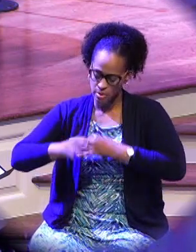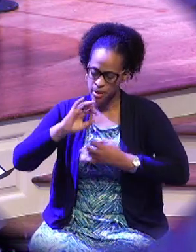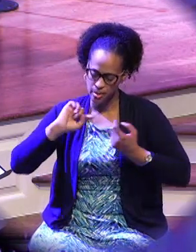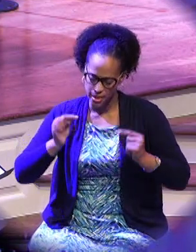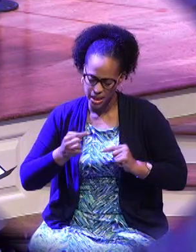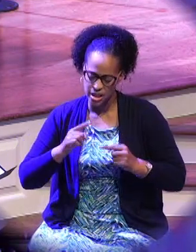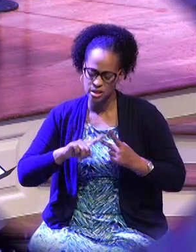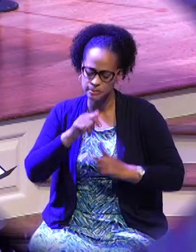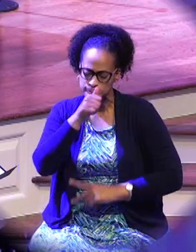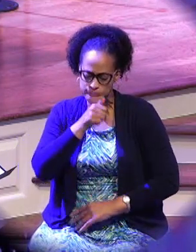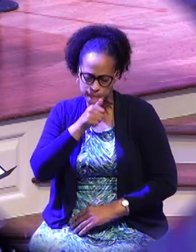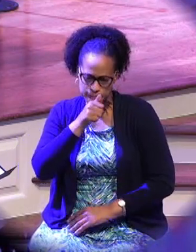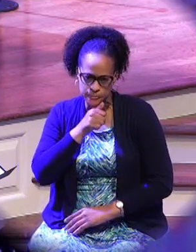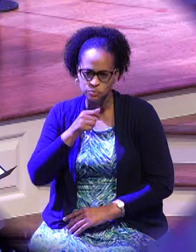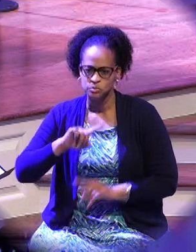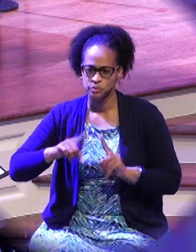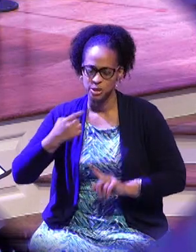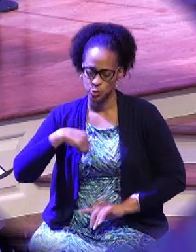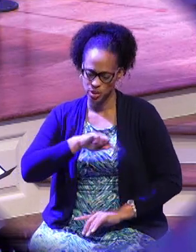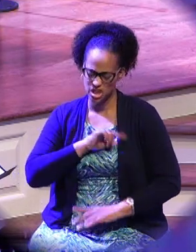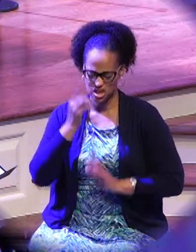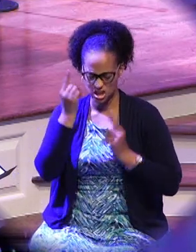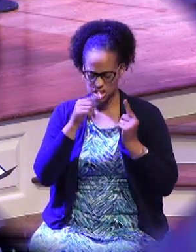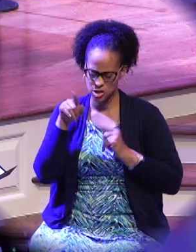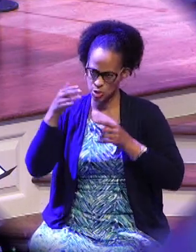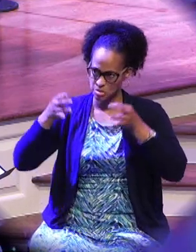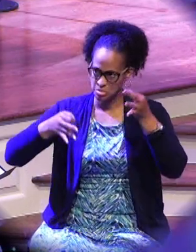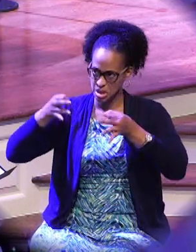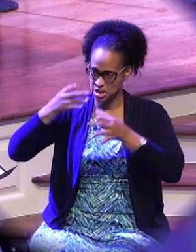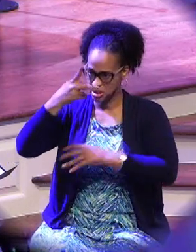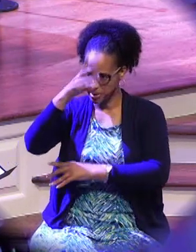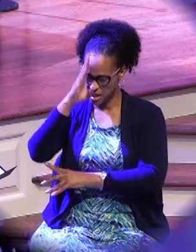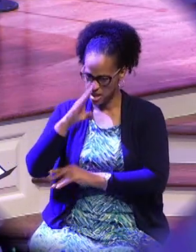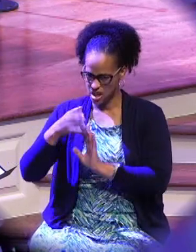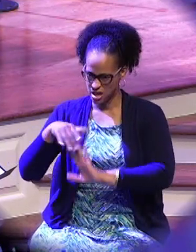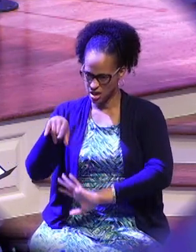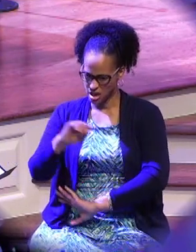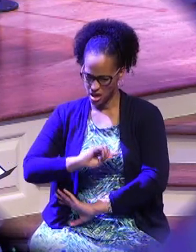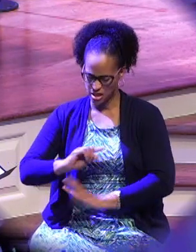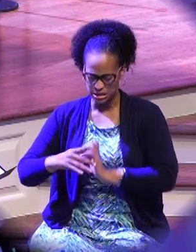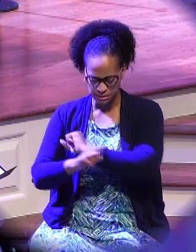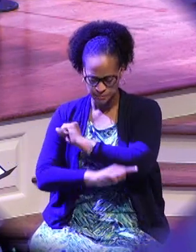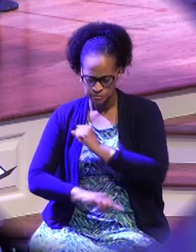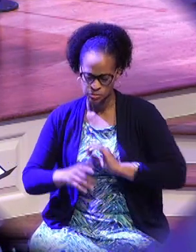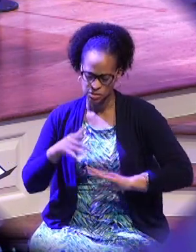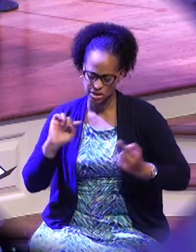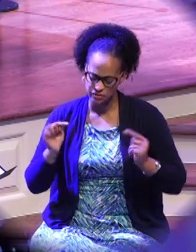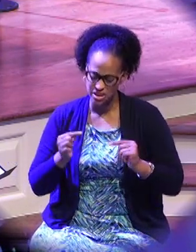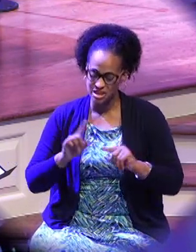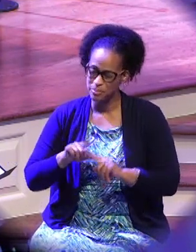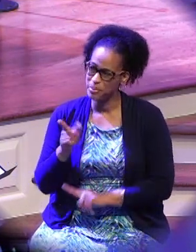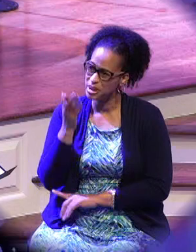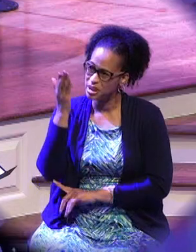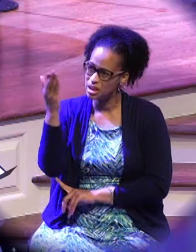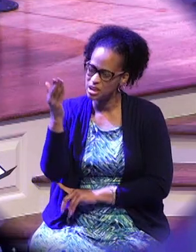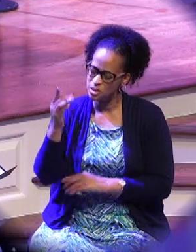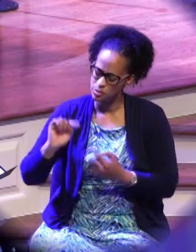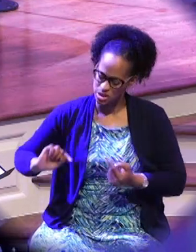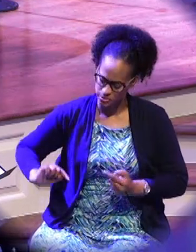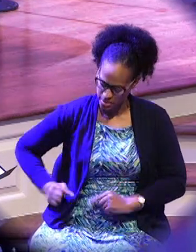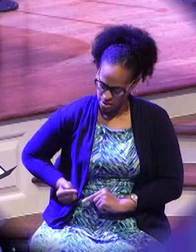our suffering, yet we considered him punished by God, stricken by him and afflicted. But he was pierced for